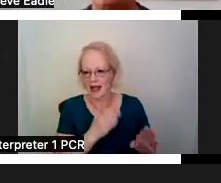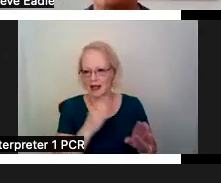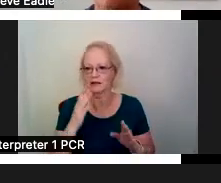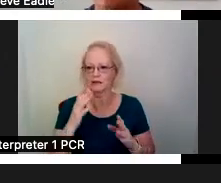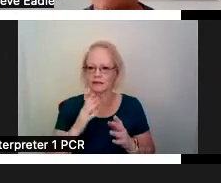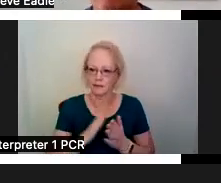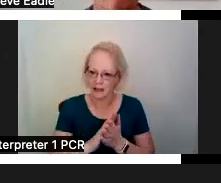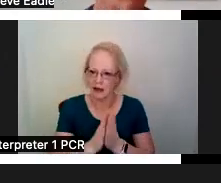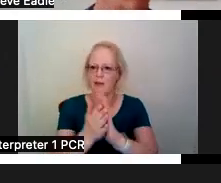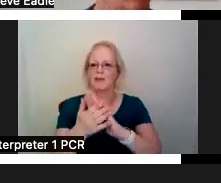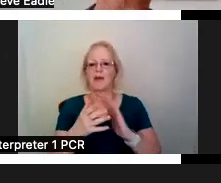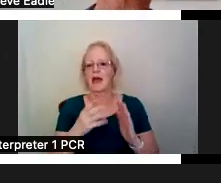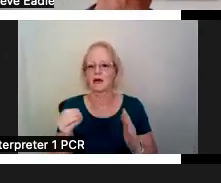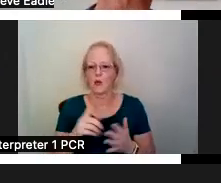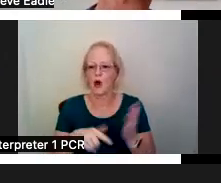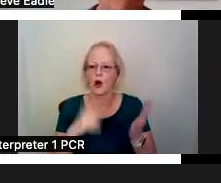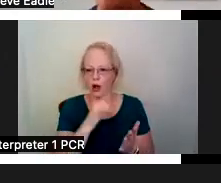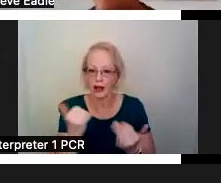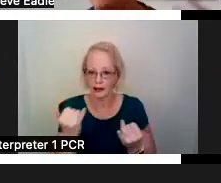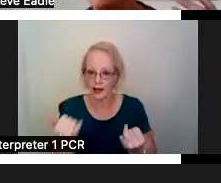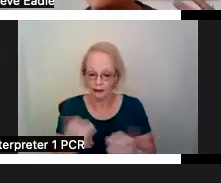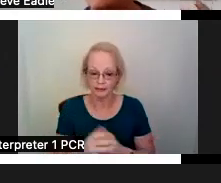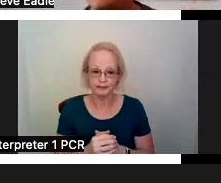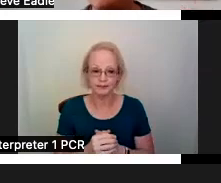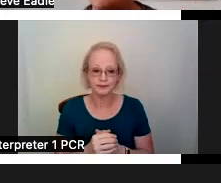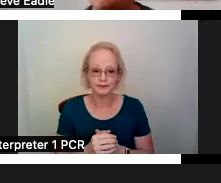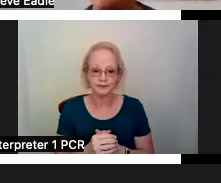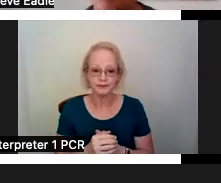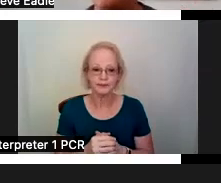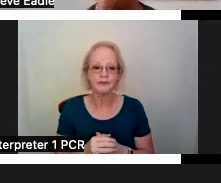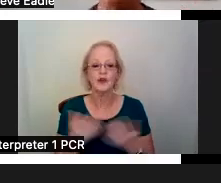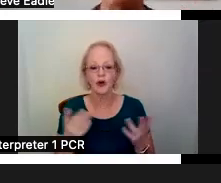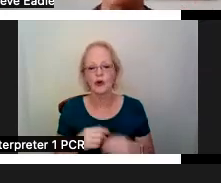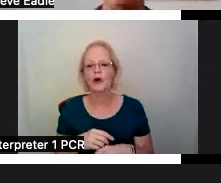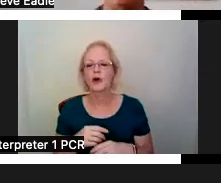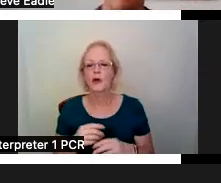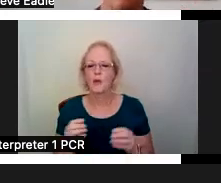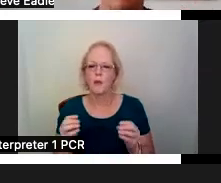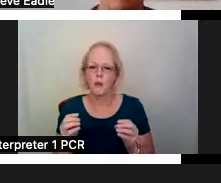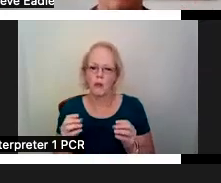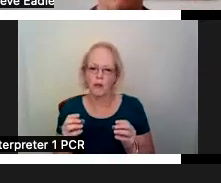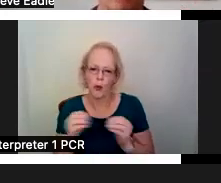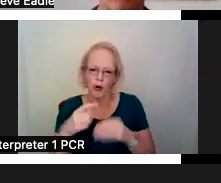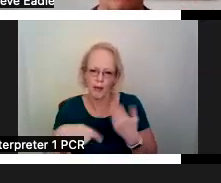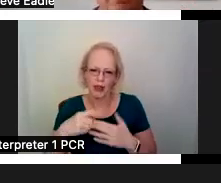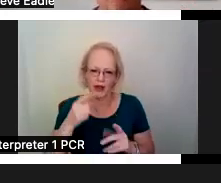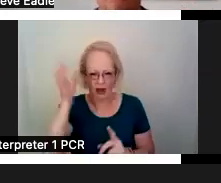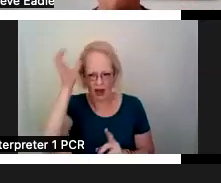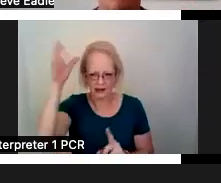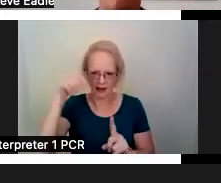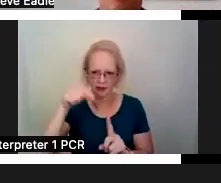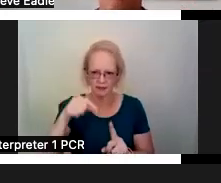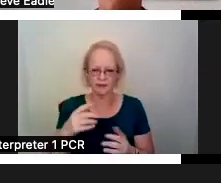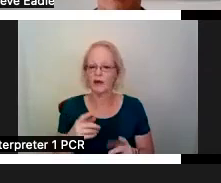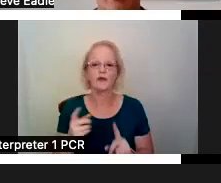create where we are today? Talk more about the concepts than anything else. So it's the Ideal